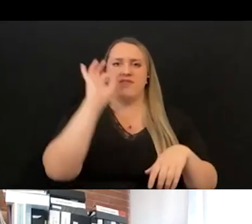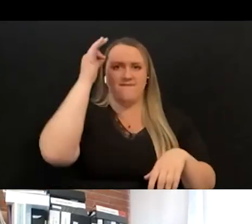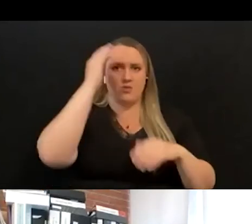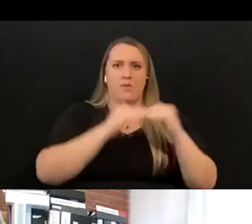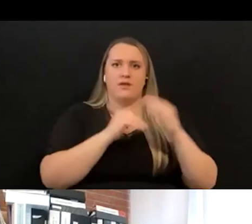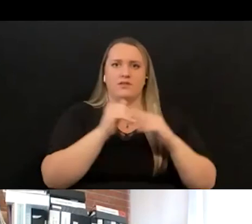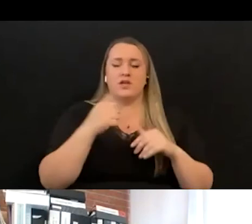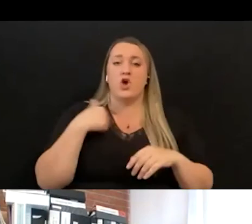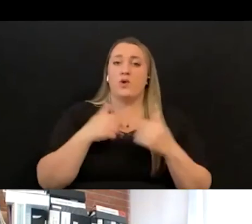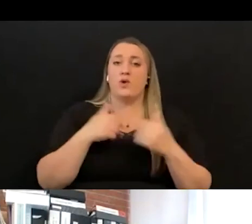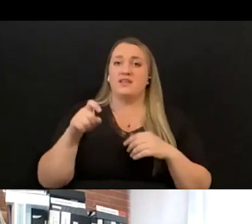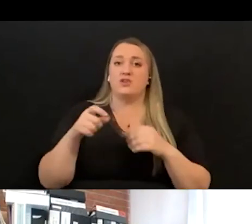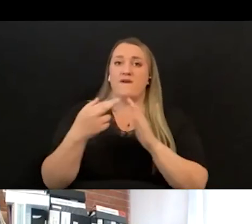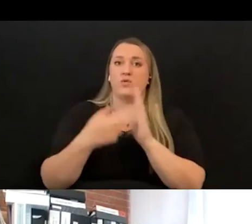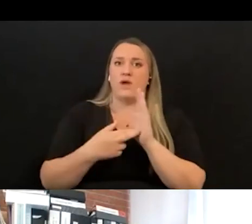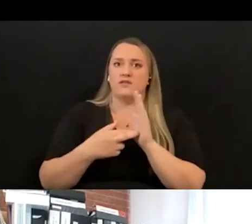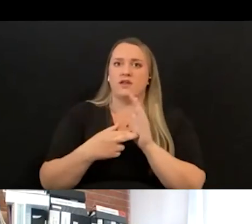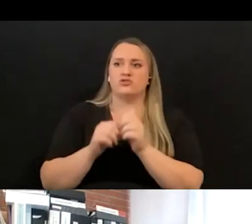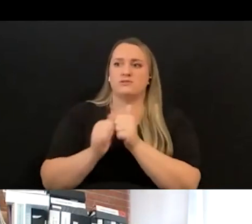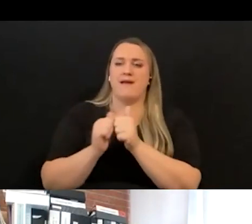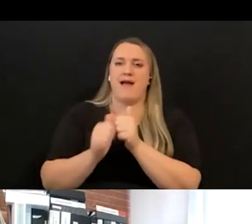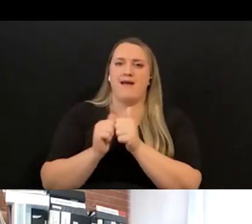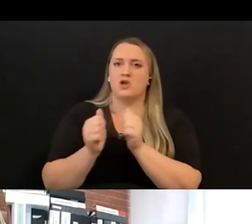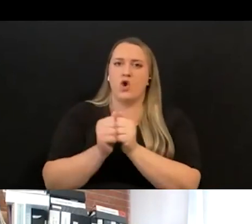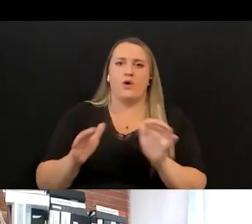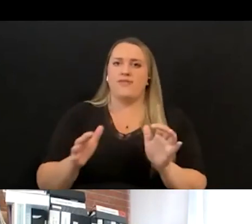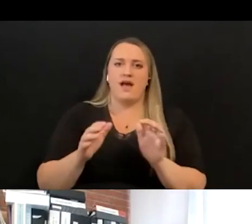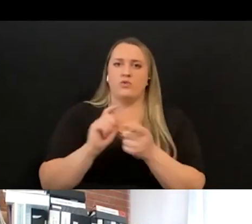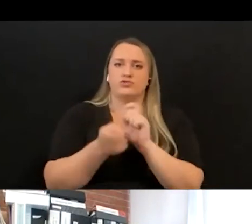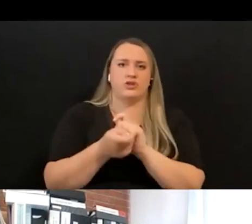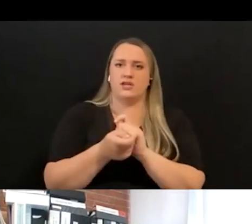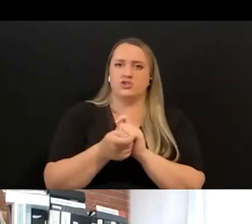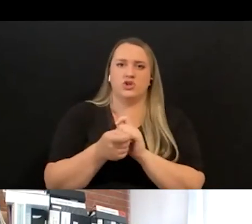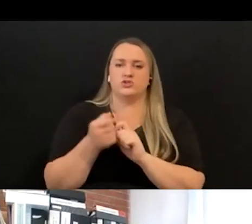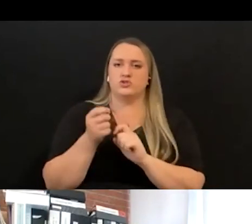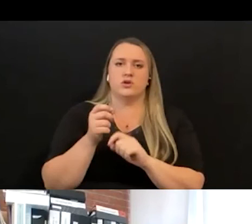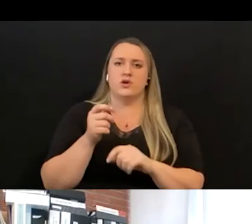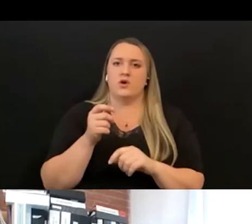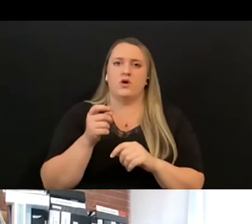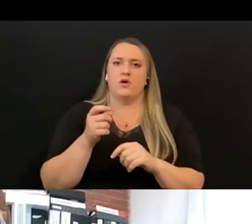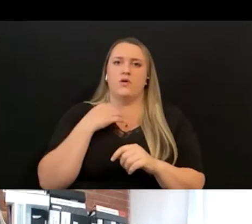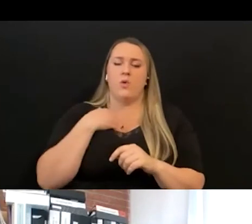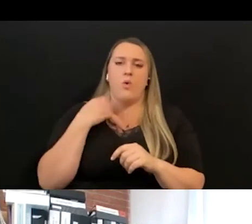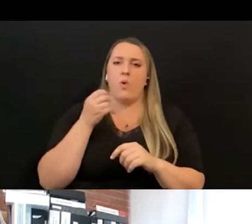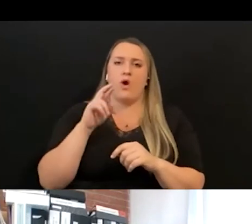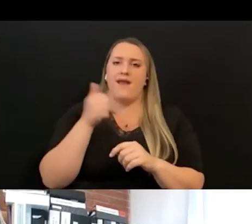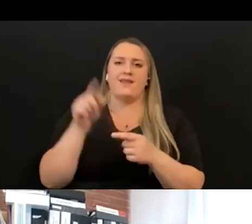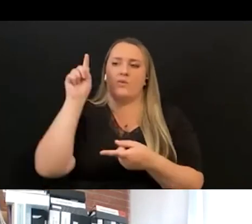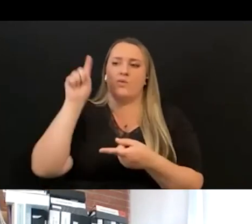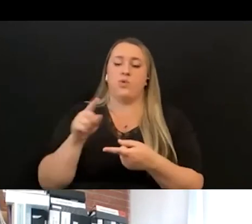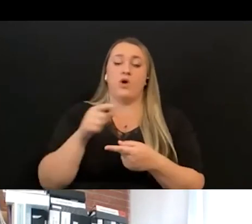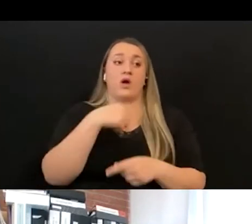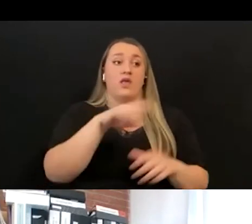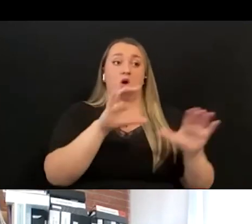Section 504 passed without any changes or any dilution. And this bunch of young people were successful in doing